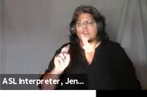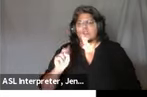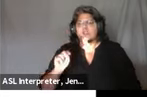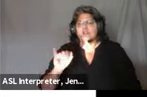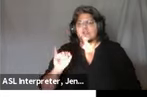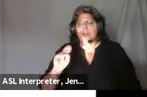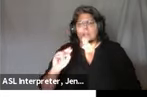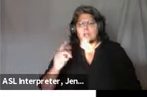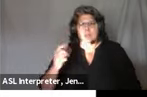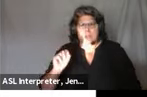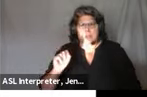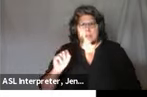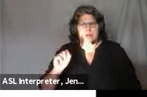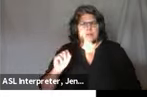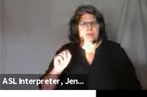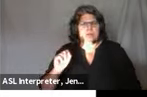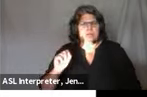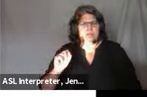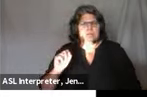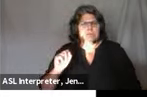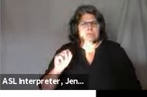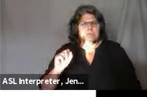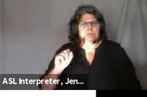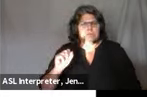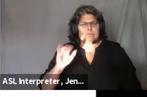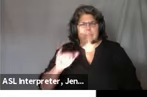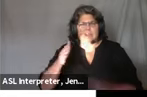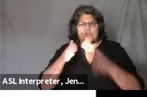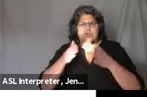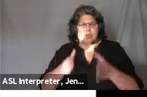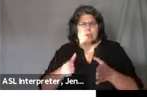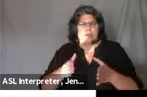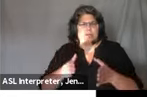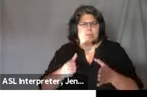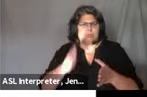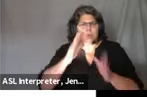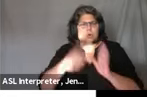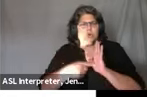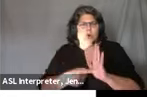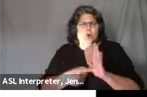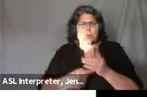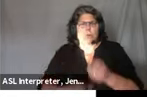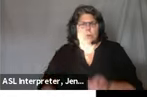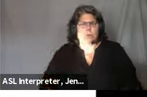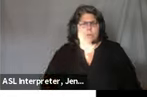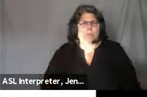alignment, the Jennings Street. I'm just going to mark it.